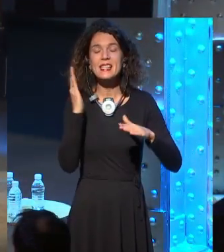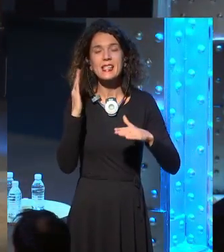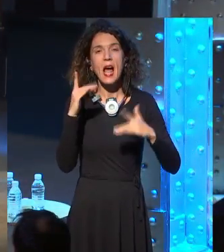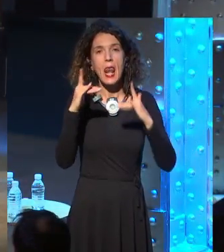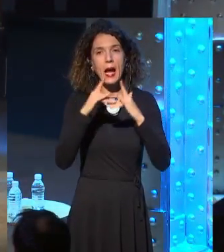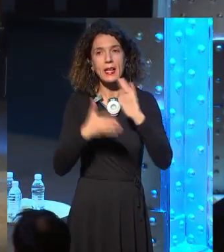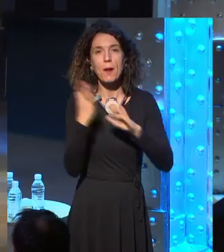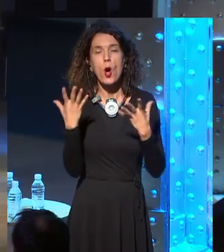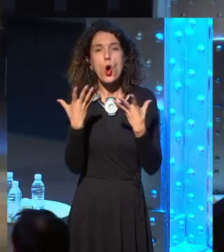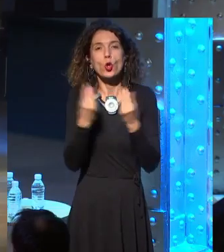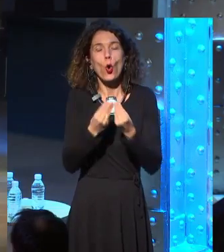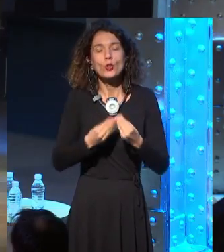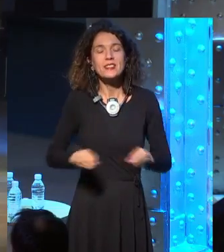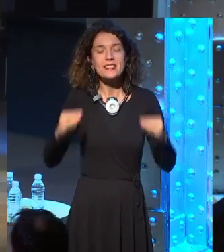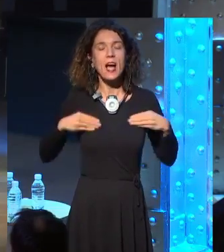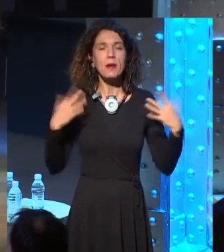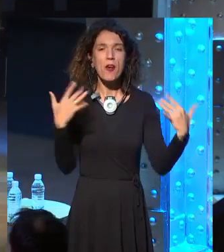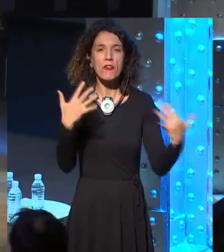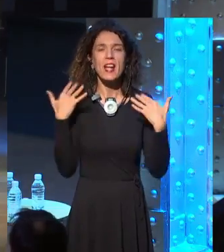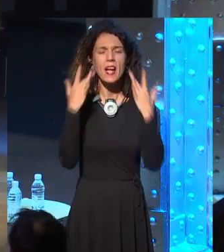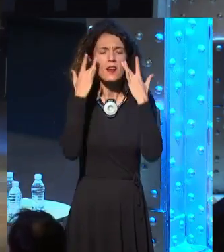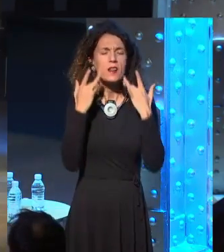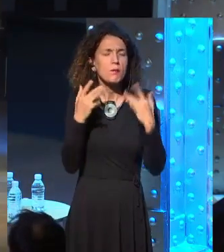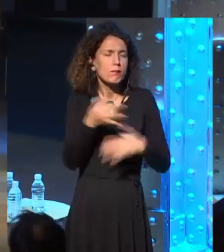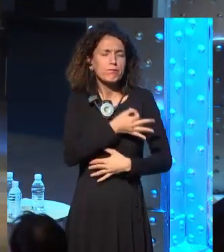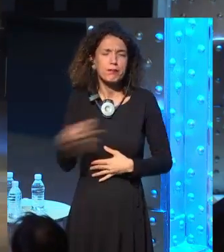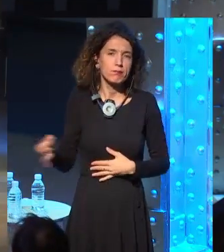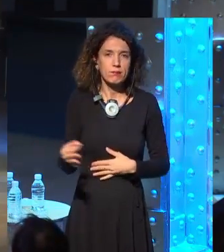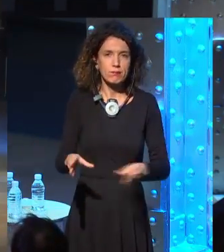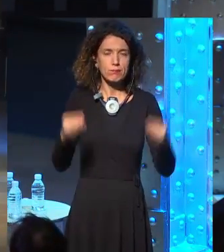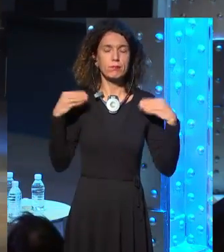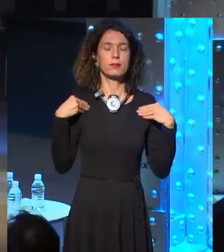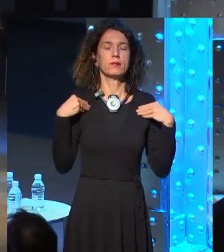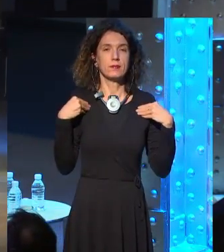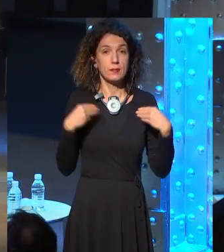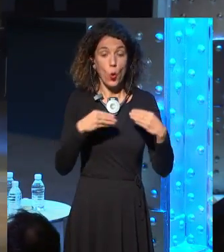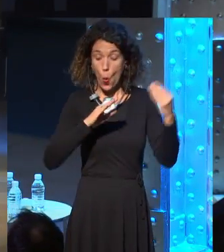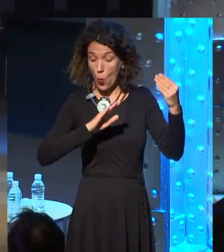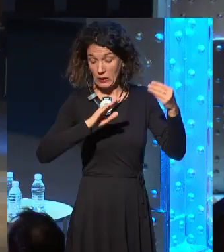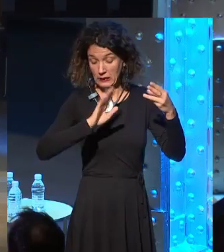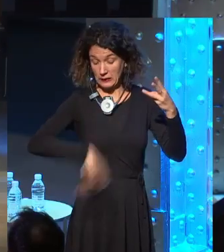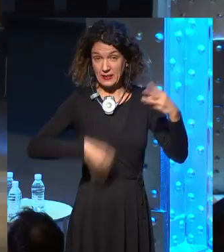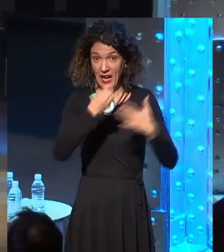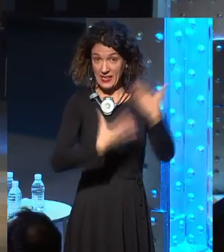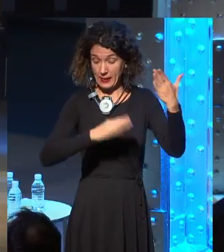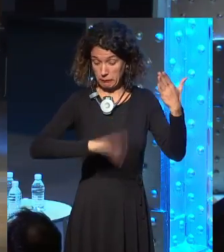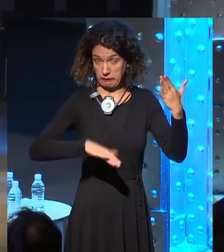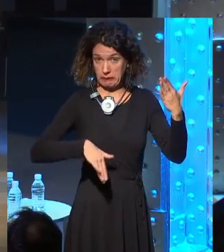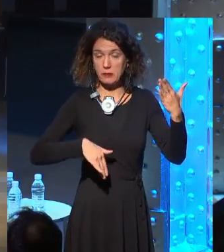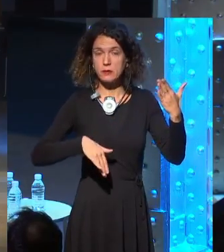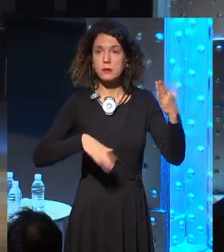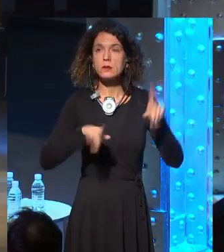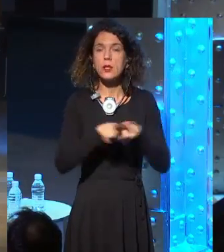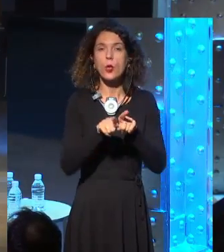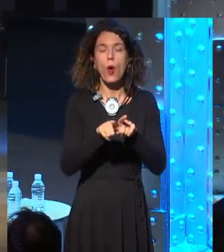fresh sheets. And a bit further down that list was, that relief when you've